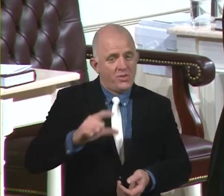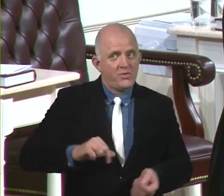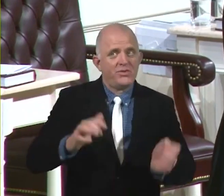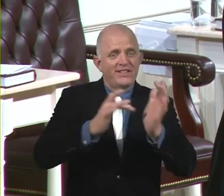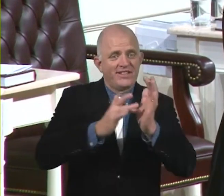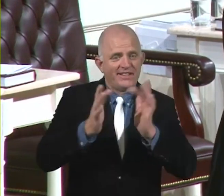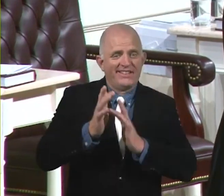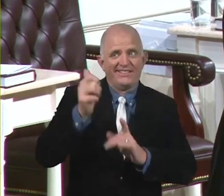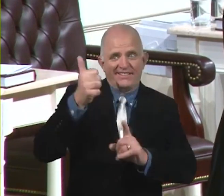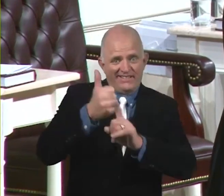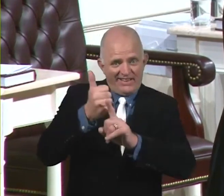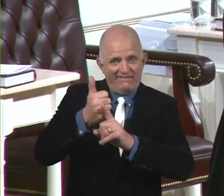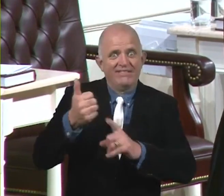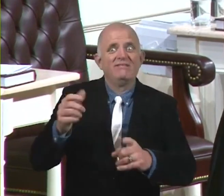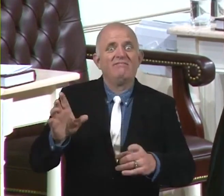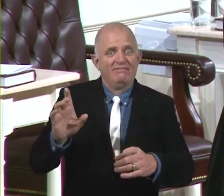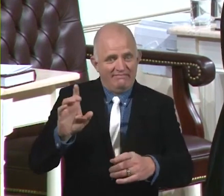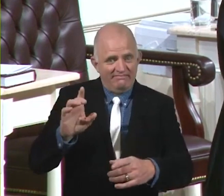down on his knees?